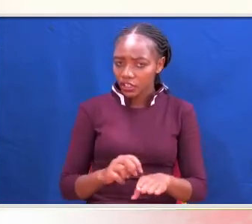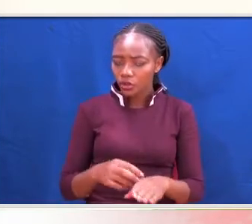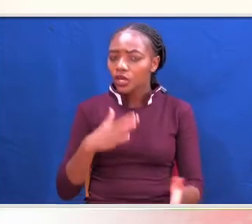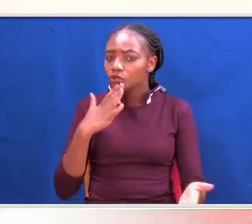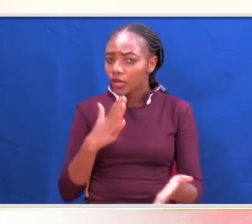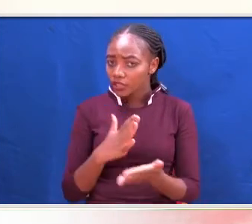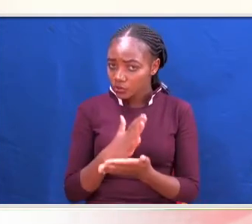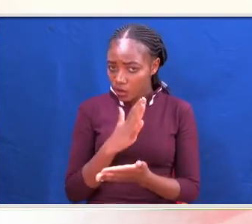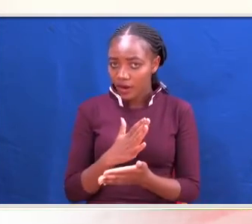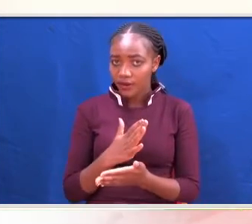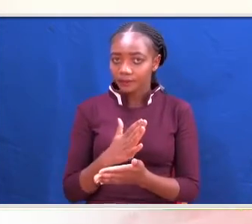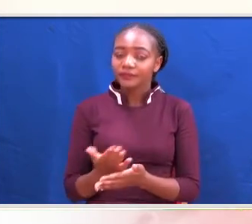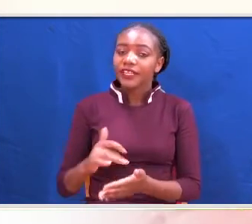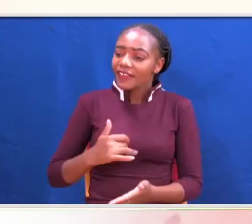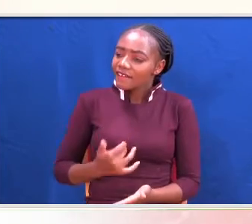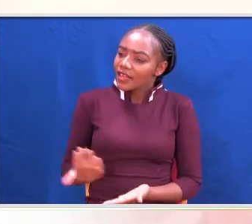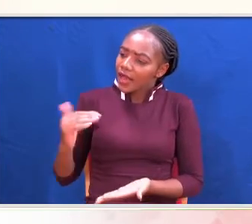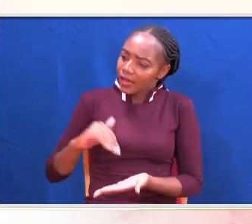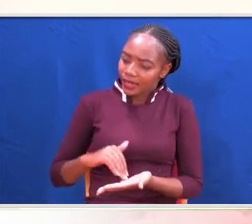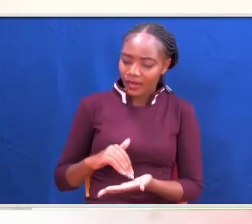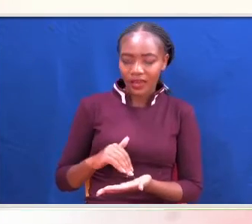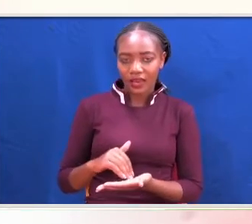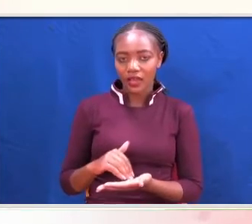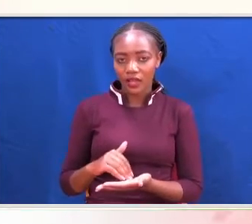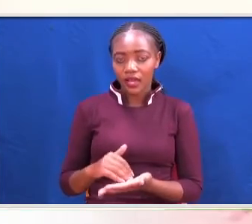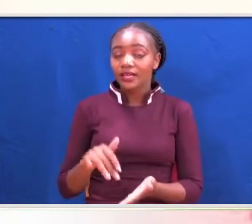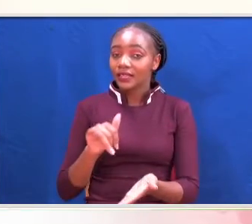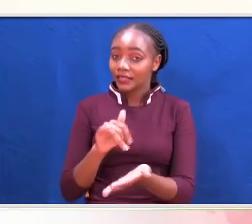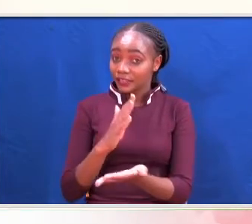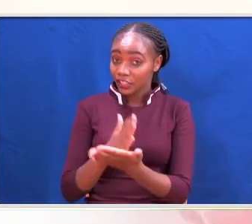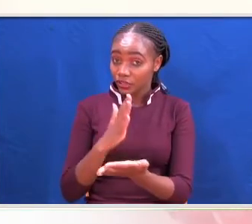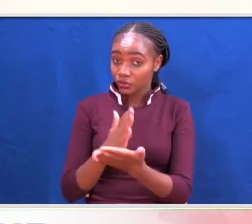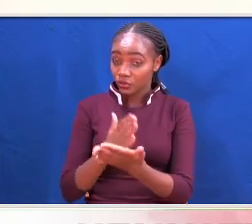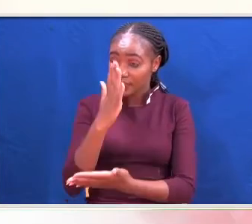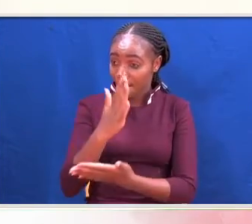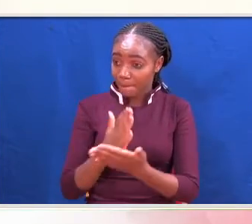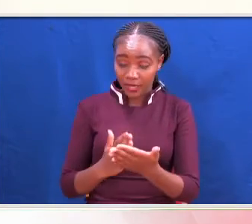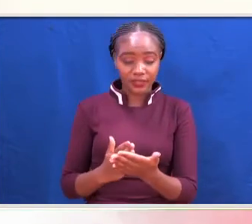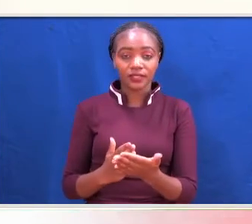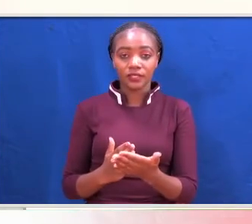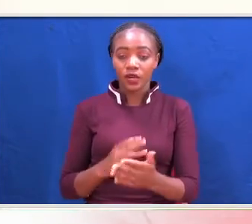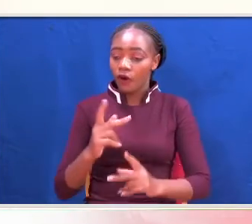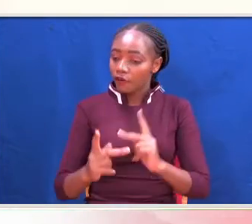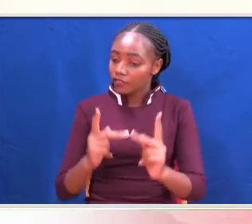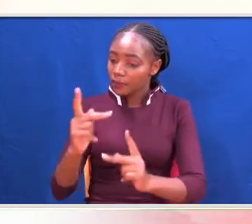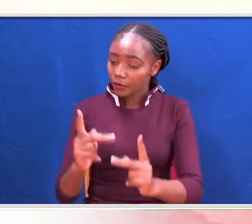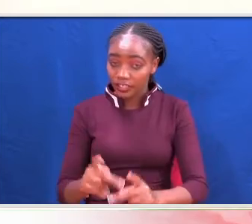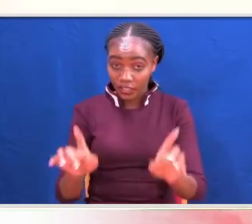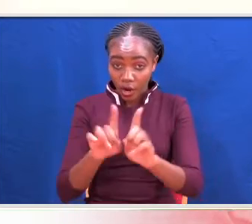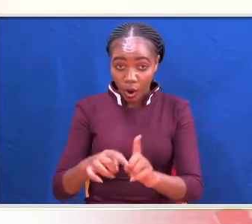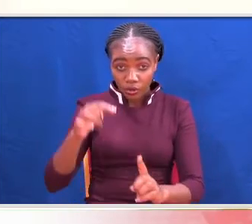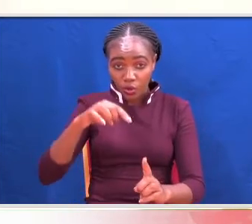feel once again that they are part and parcel of the whole. It is to